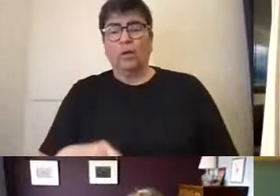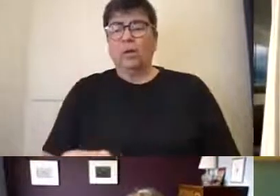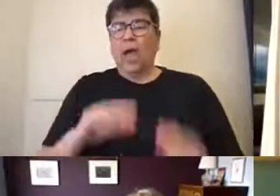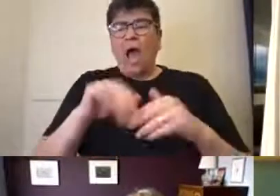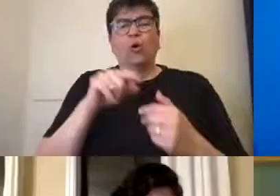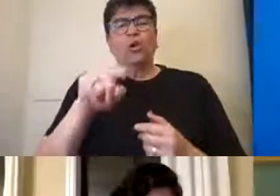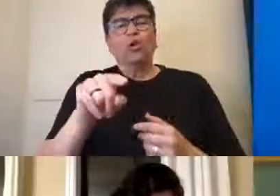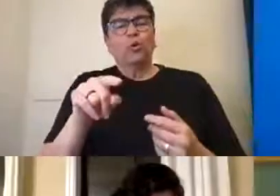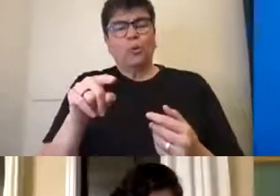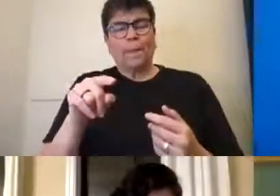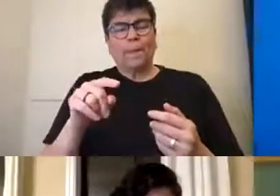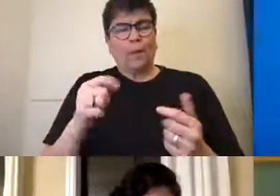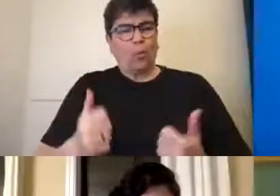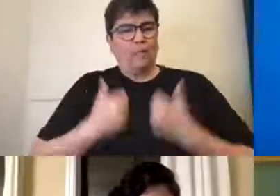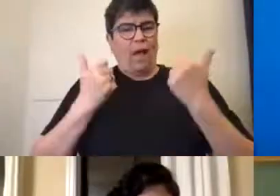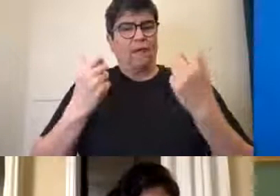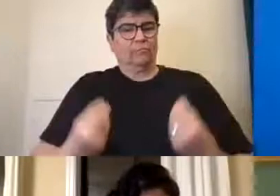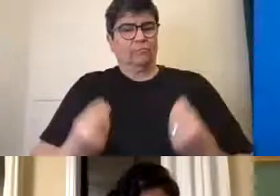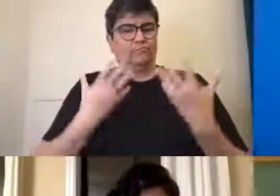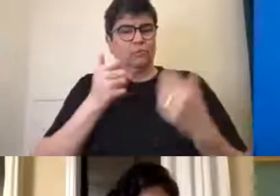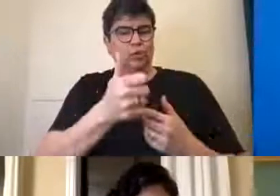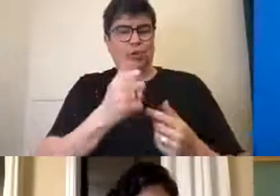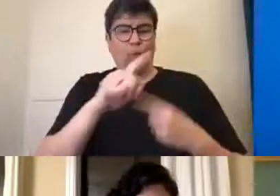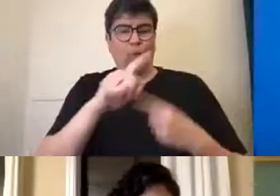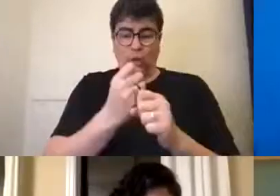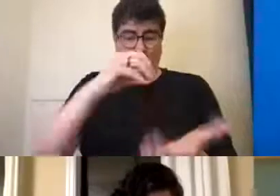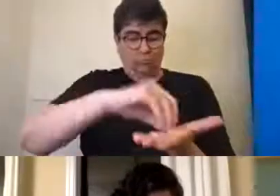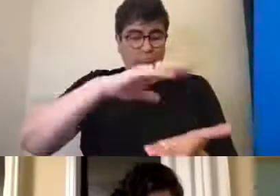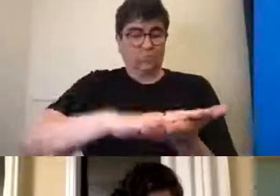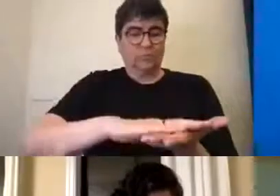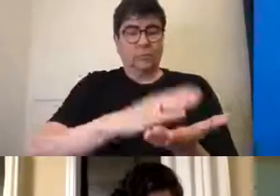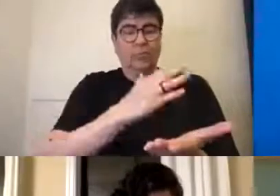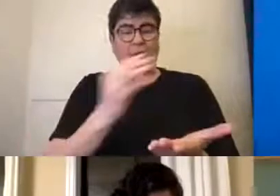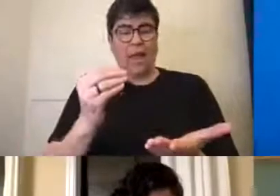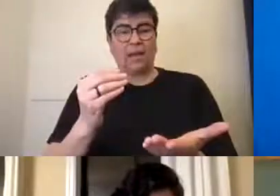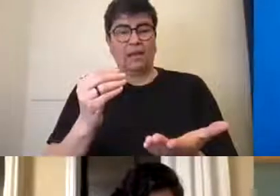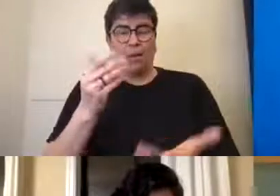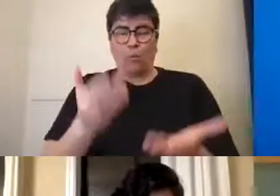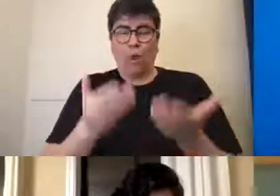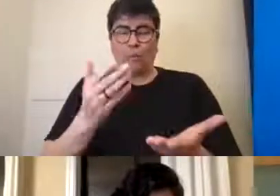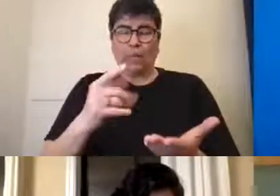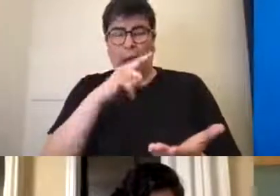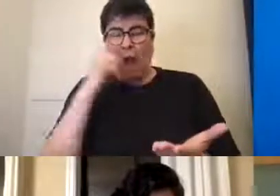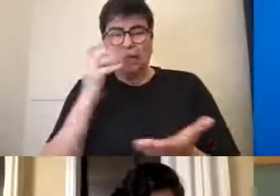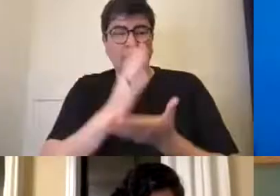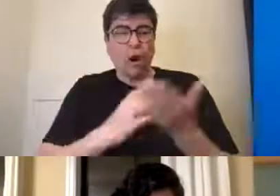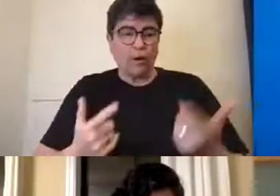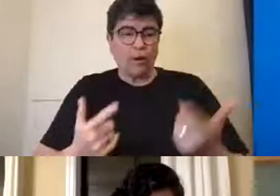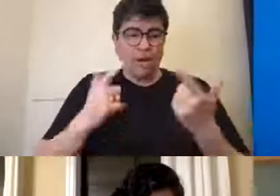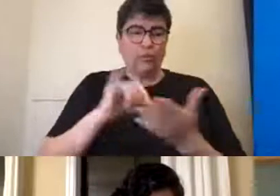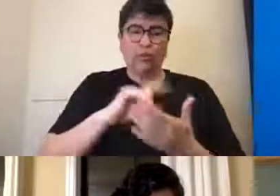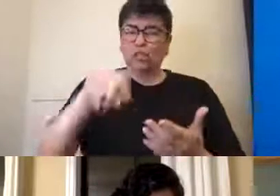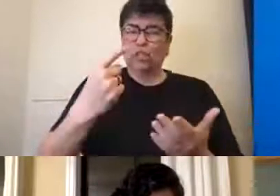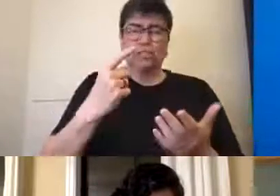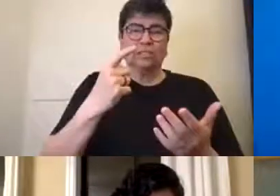you revive yourself? You know, once you get that stuff down and it's probably an ugly part of life that you just